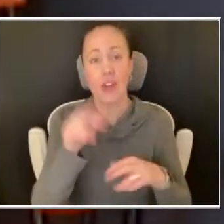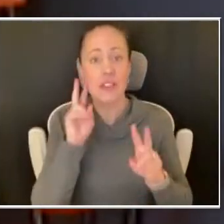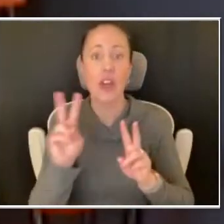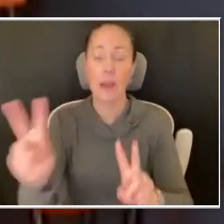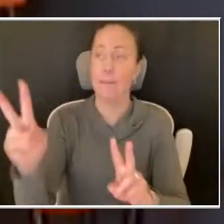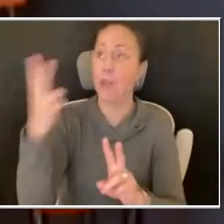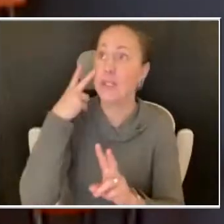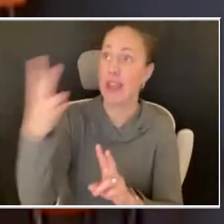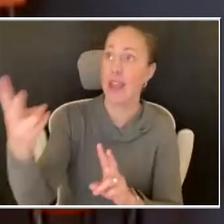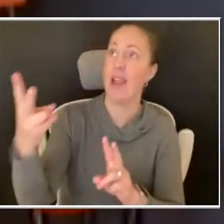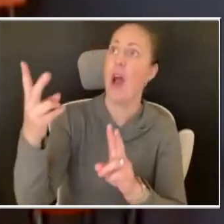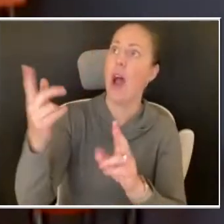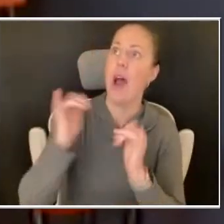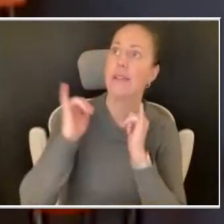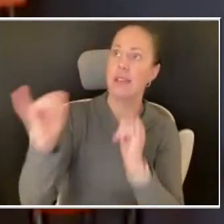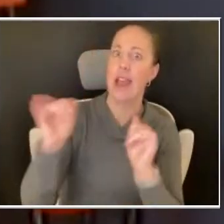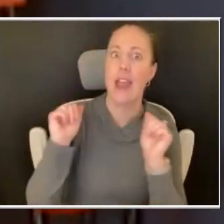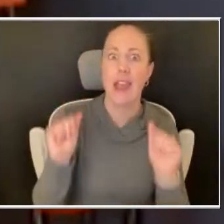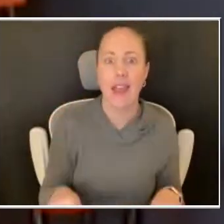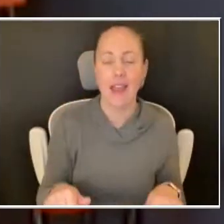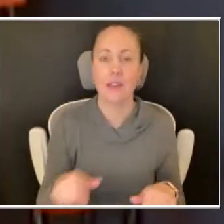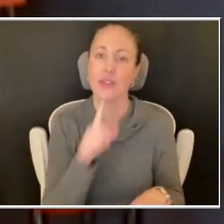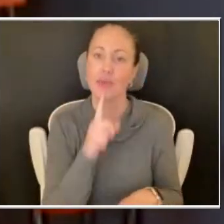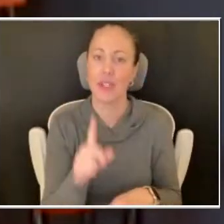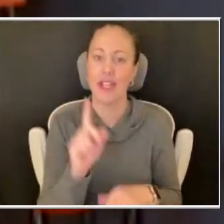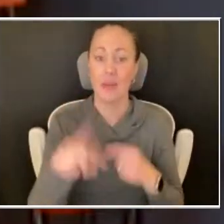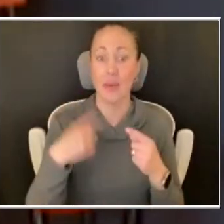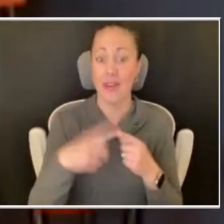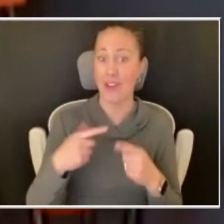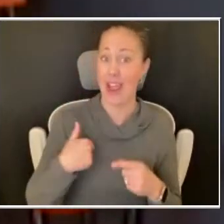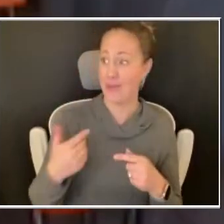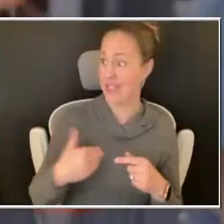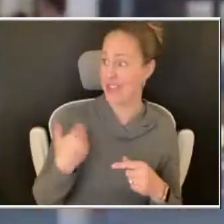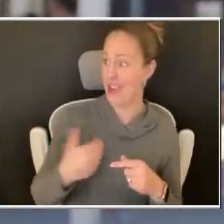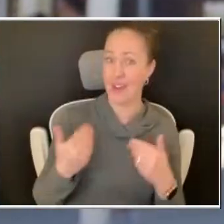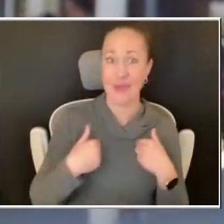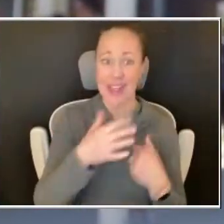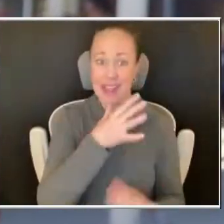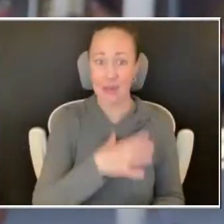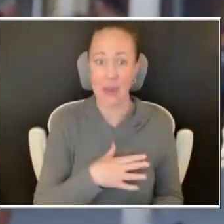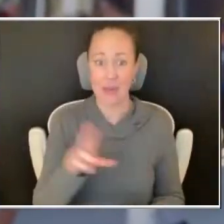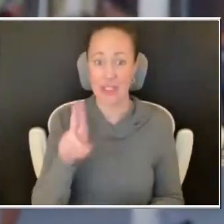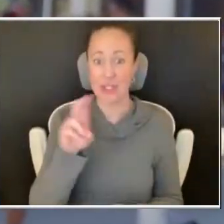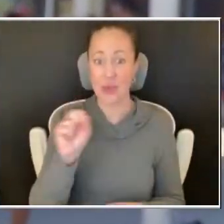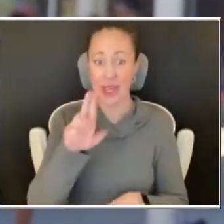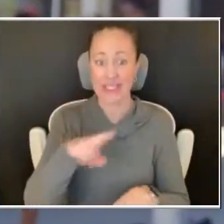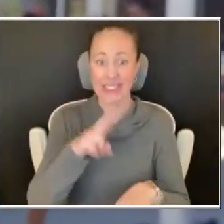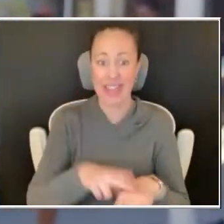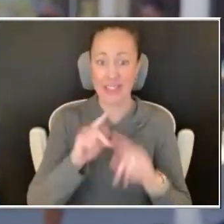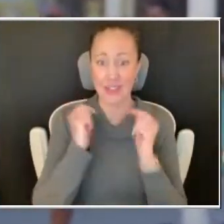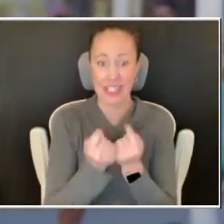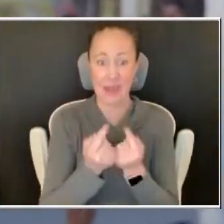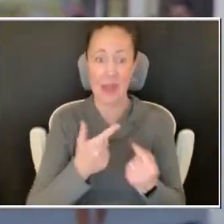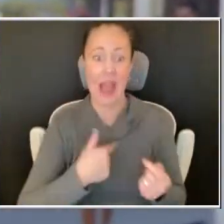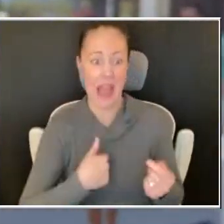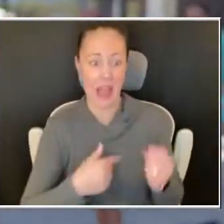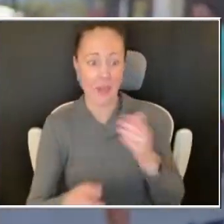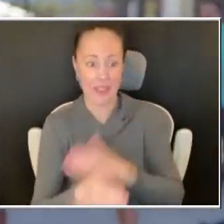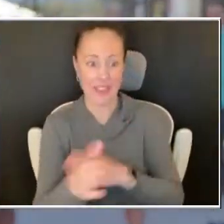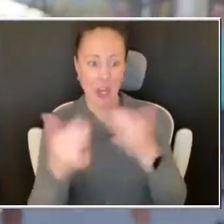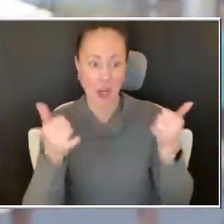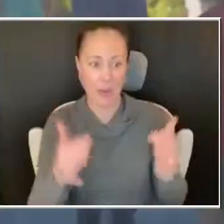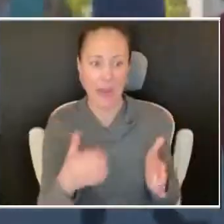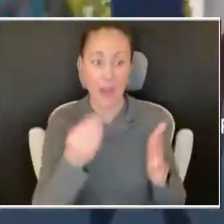it. And that was something that when I was little, all we had was the women's U.S. national team. I was a soccer player, and now they have an